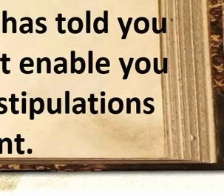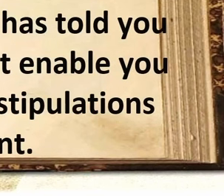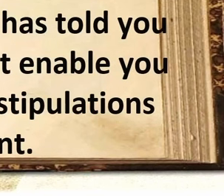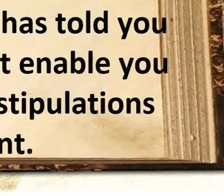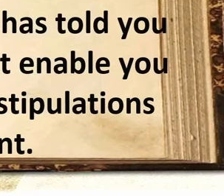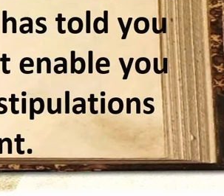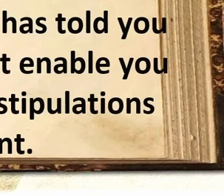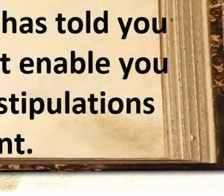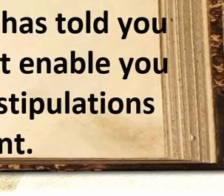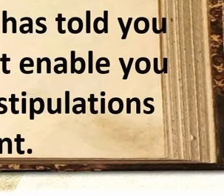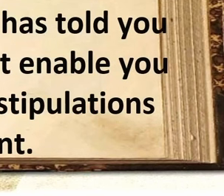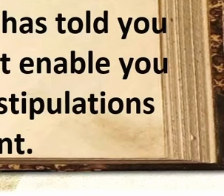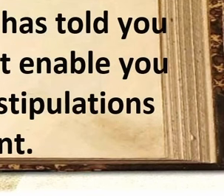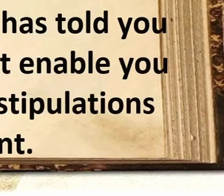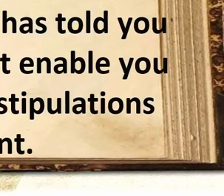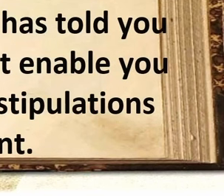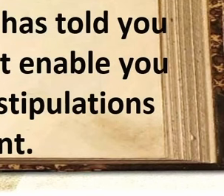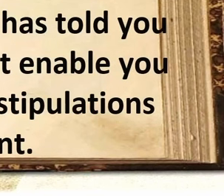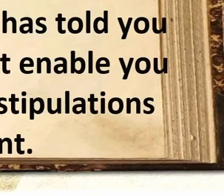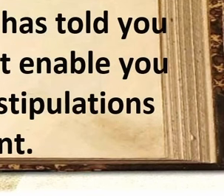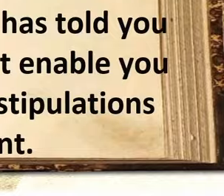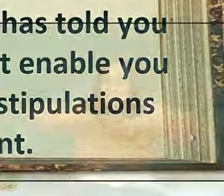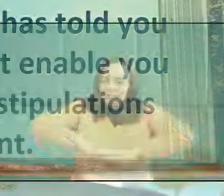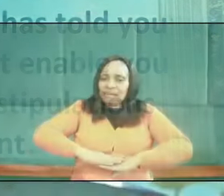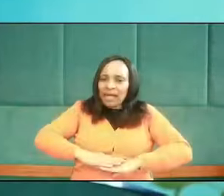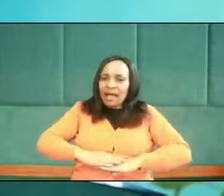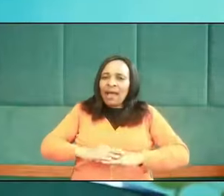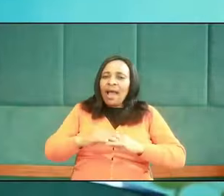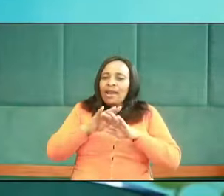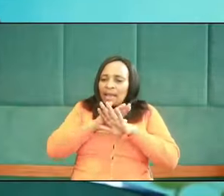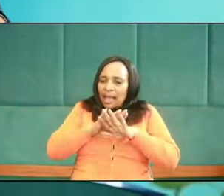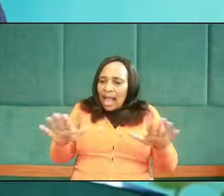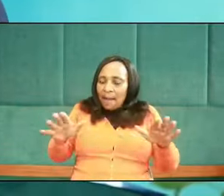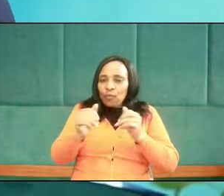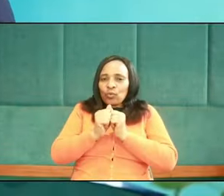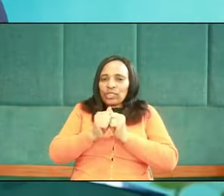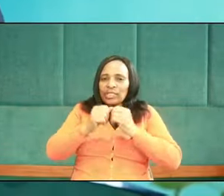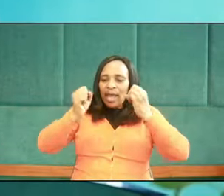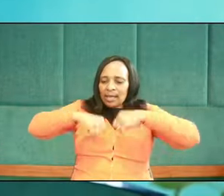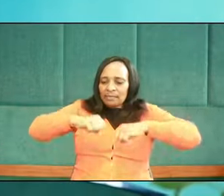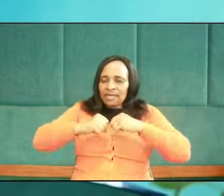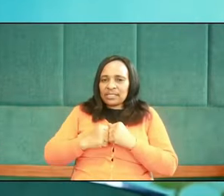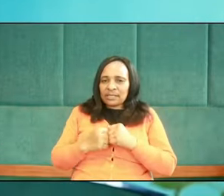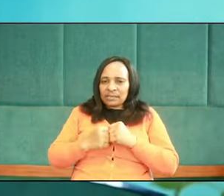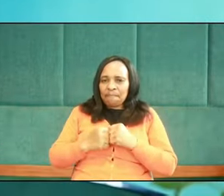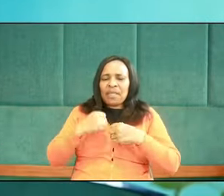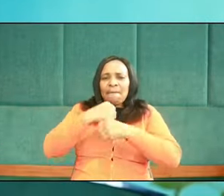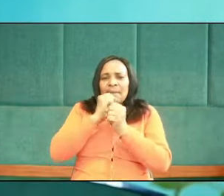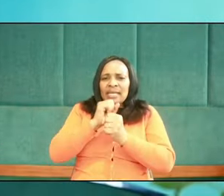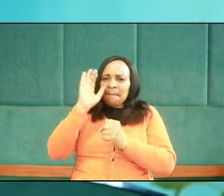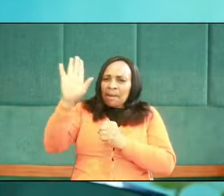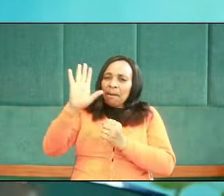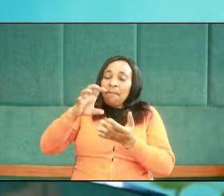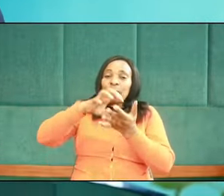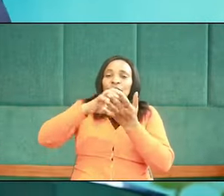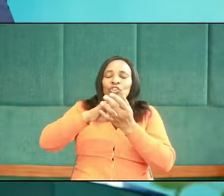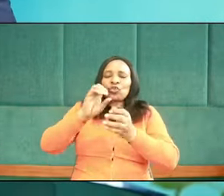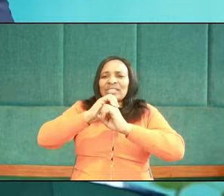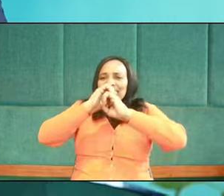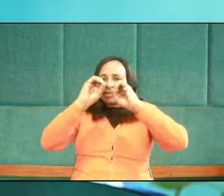satisfy the stipulations of the covenant. God has been clear. He has made his positions clear.